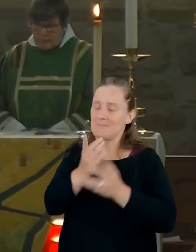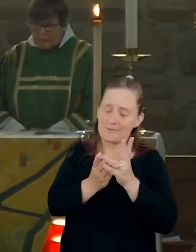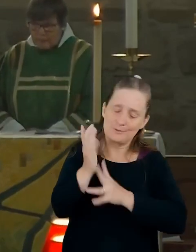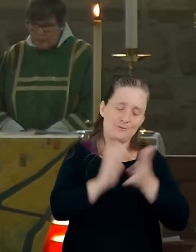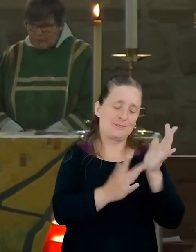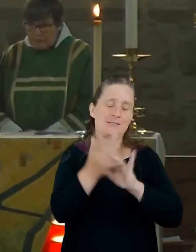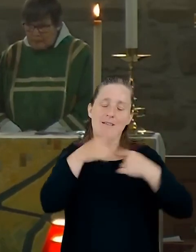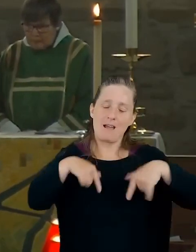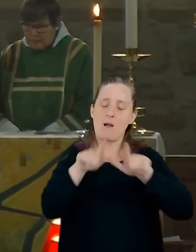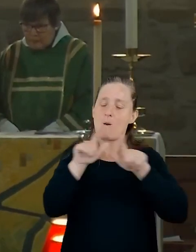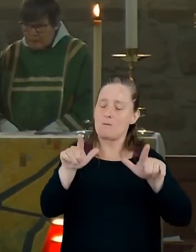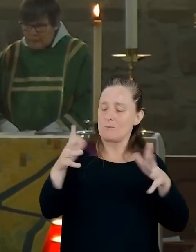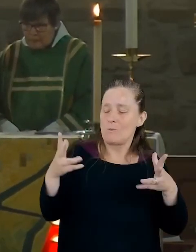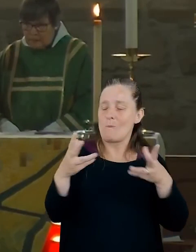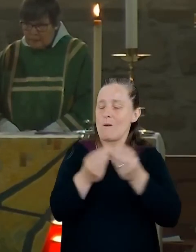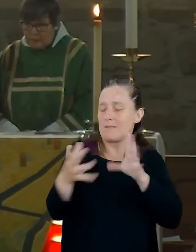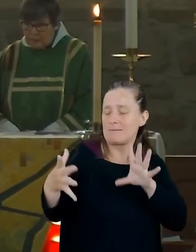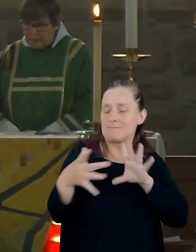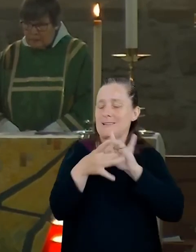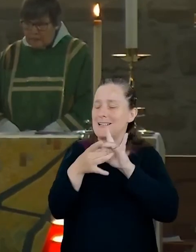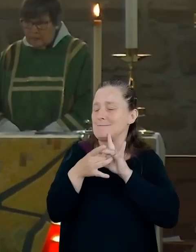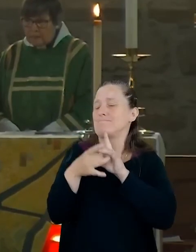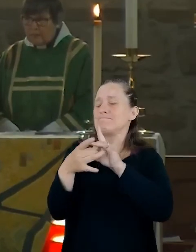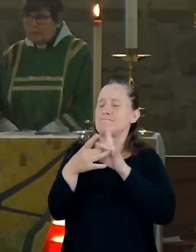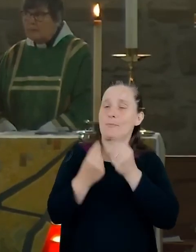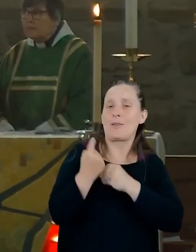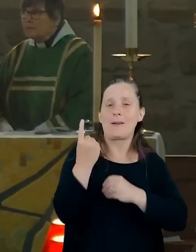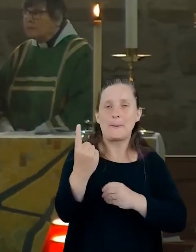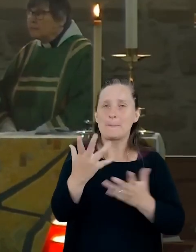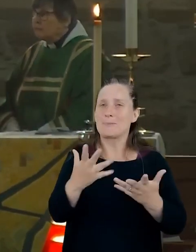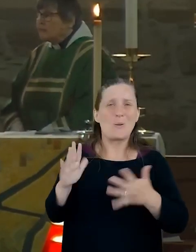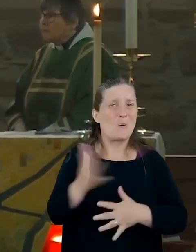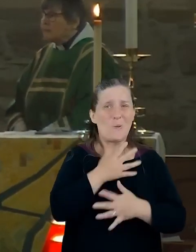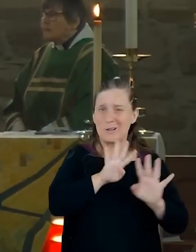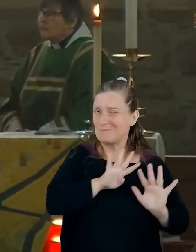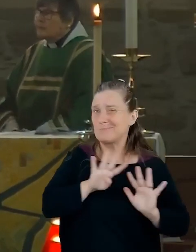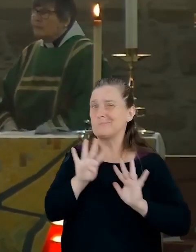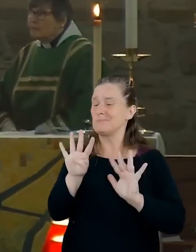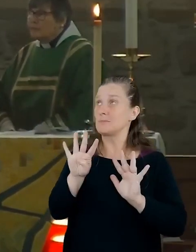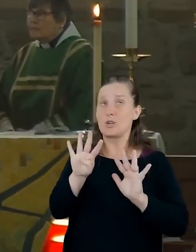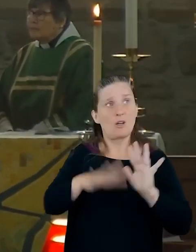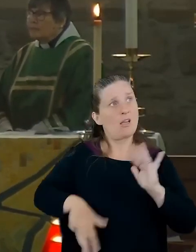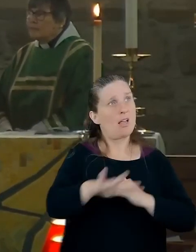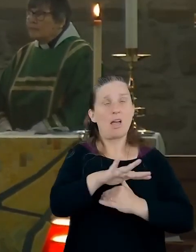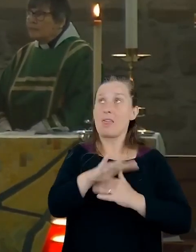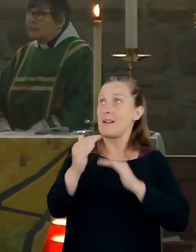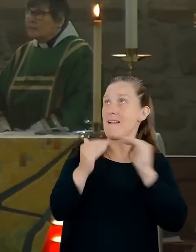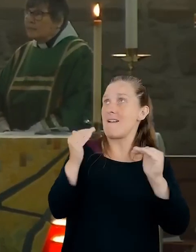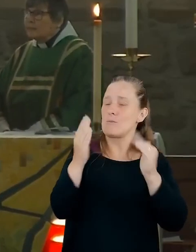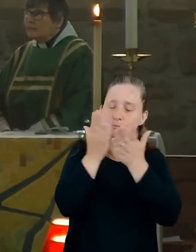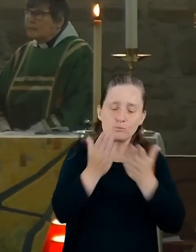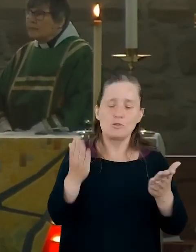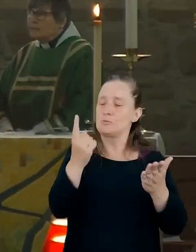whom, with whom, and in whom, with all who stand before you in earth and heaven, we worship you,